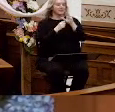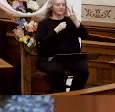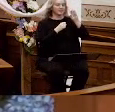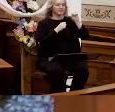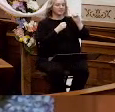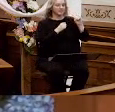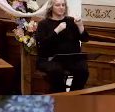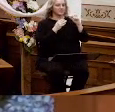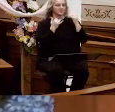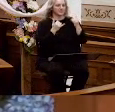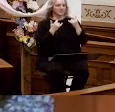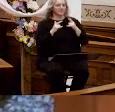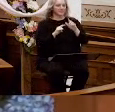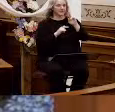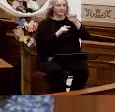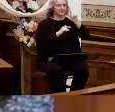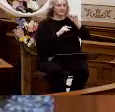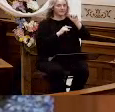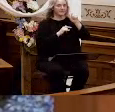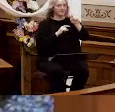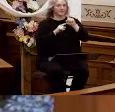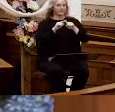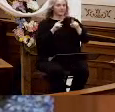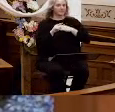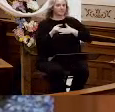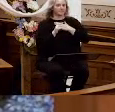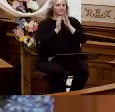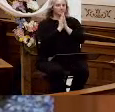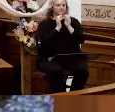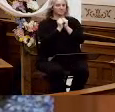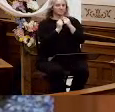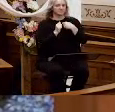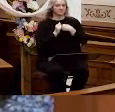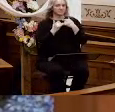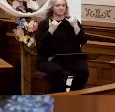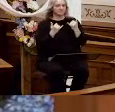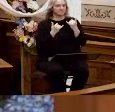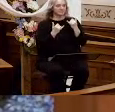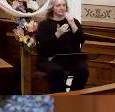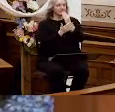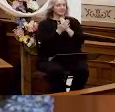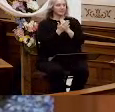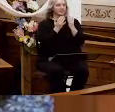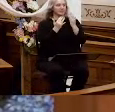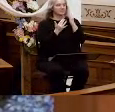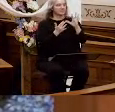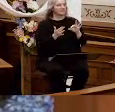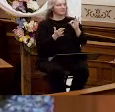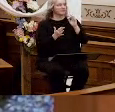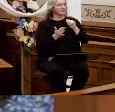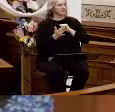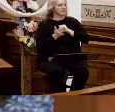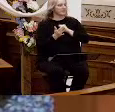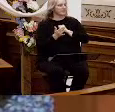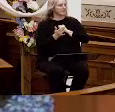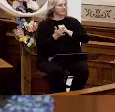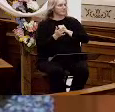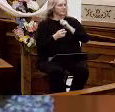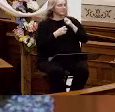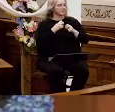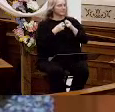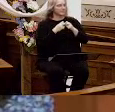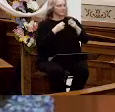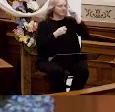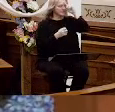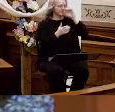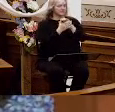relax. But would you please pray with me now? Some may find ourselves struggling to believe the resurrection of